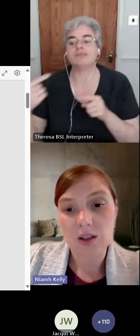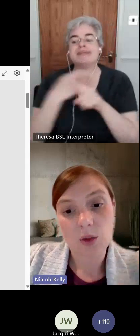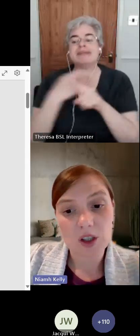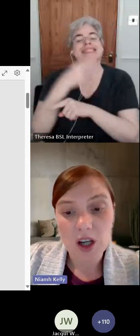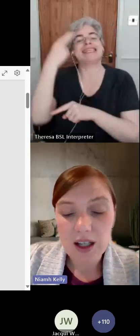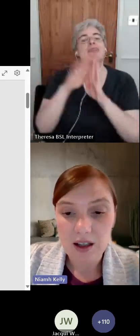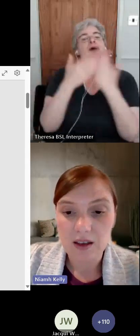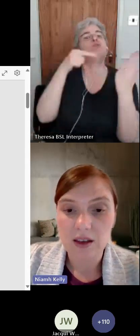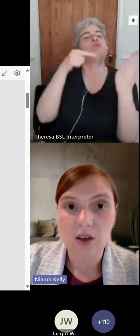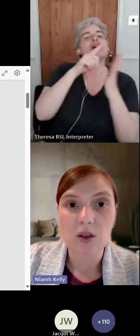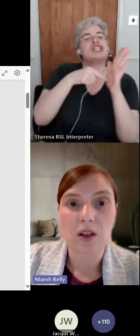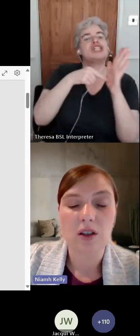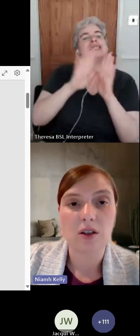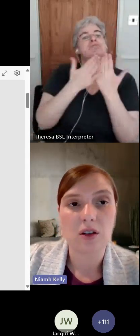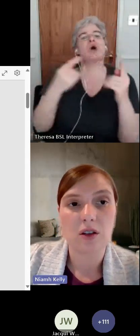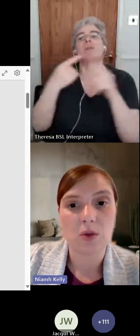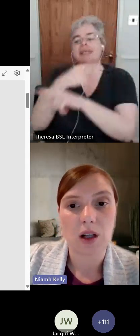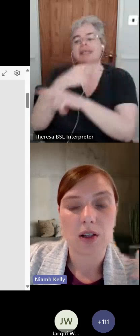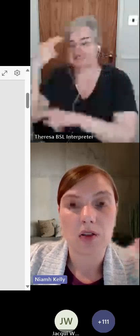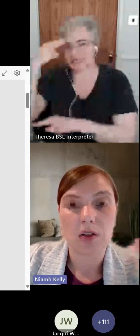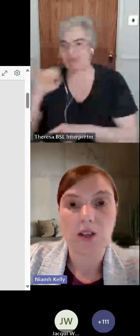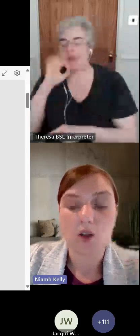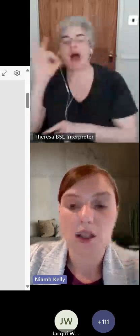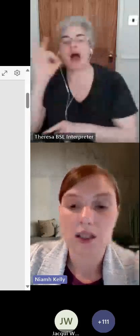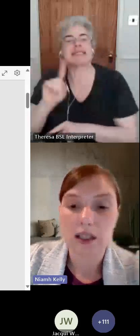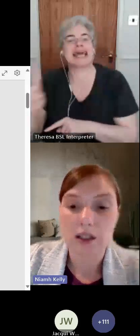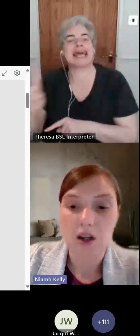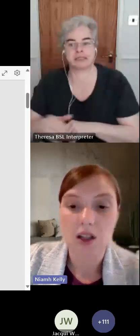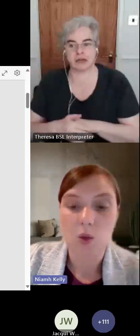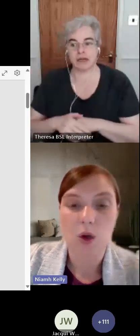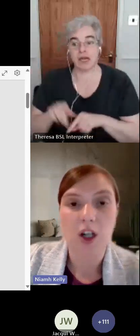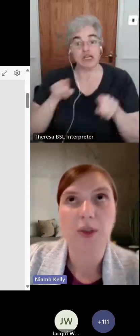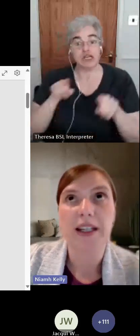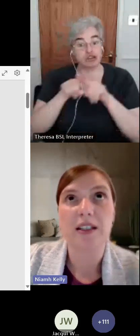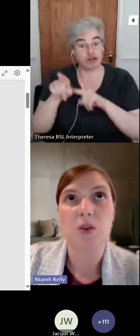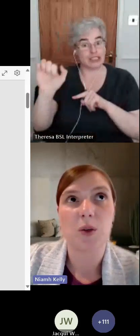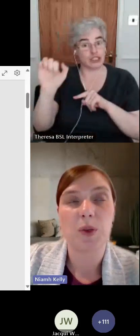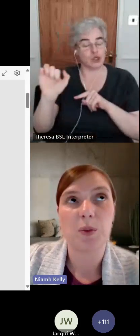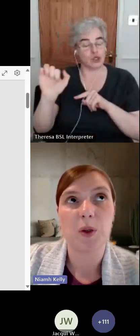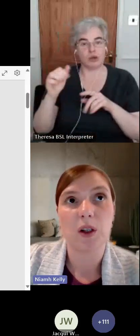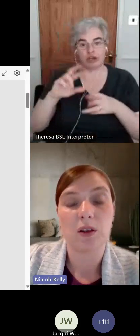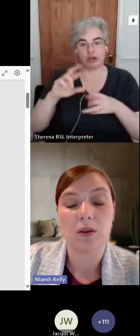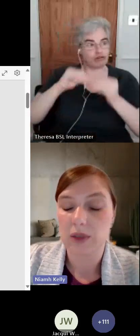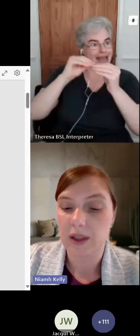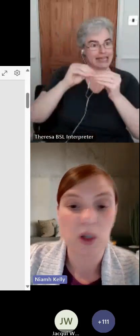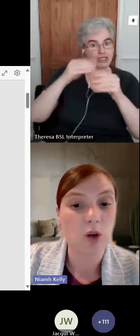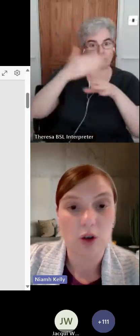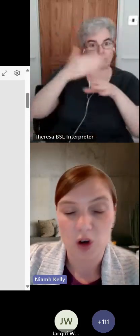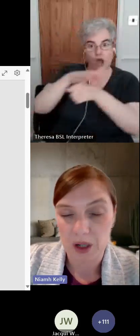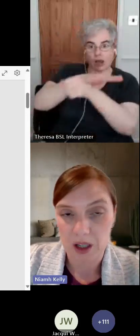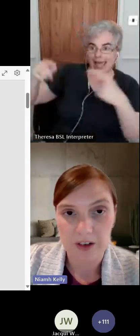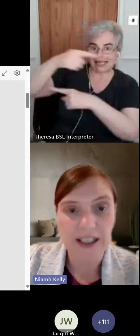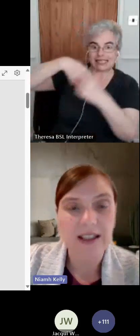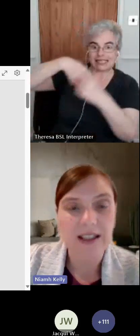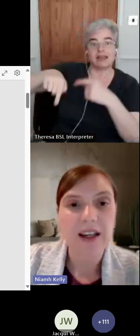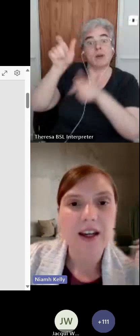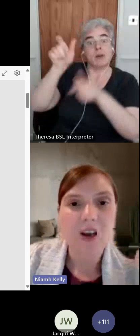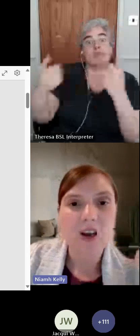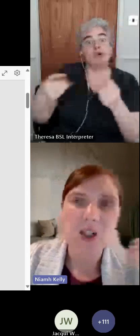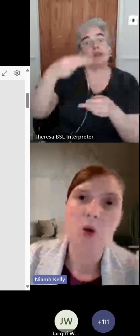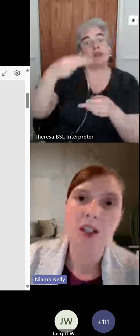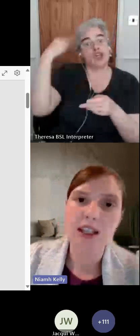And so what Jackie and those guys are doing as well, they're really trying to design the workplace for people with neuro